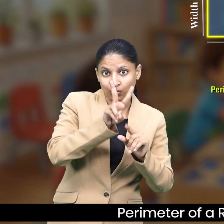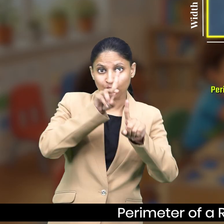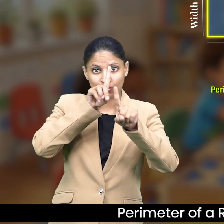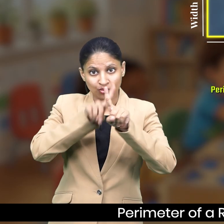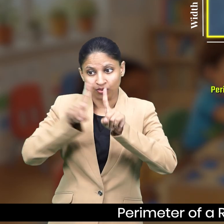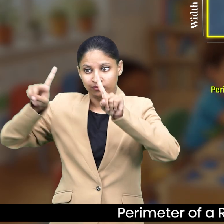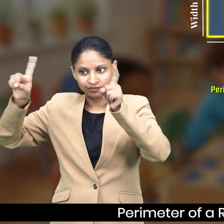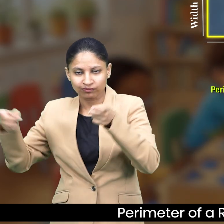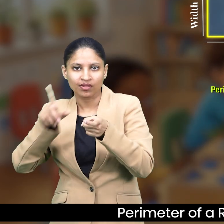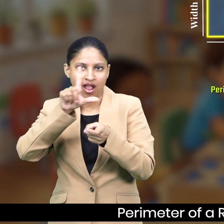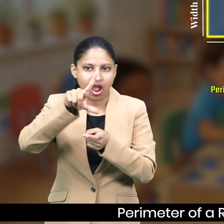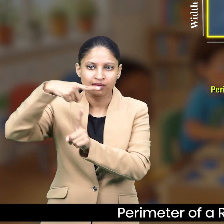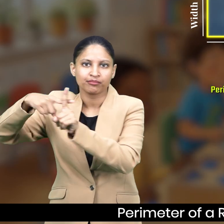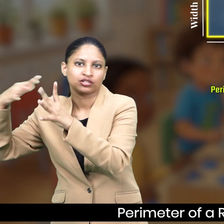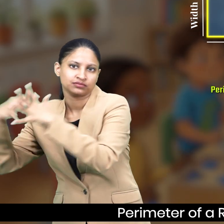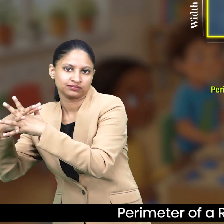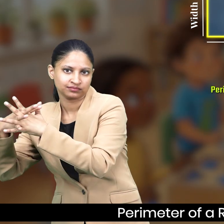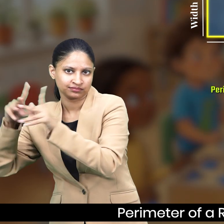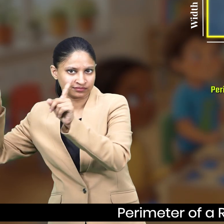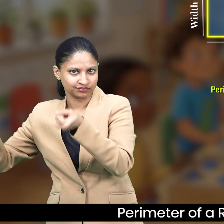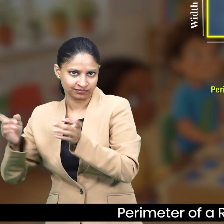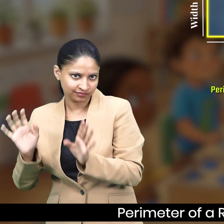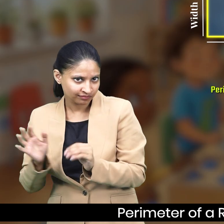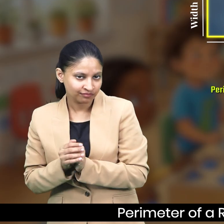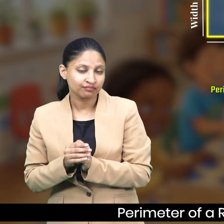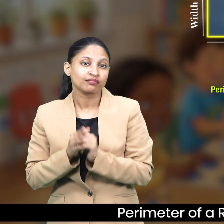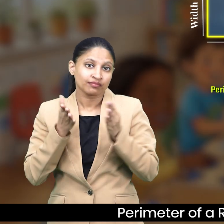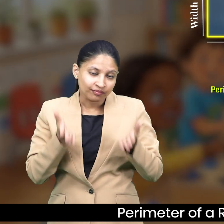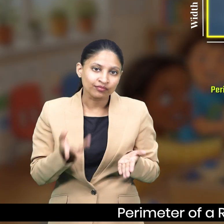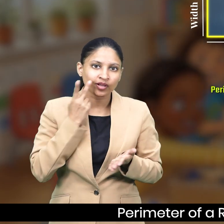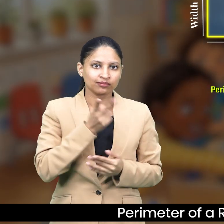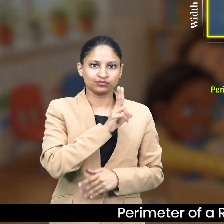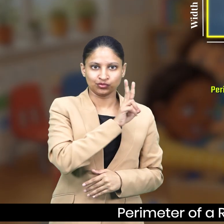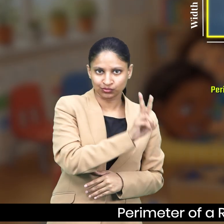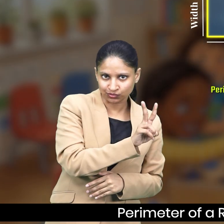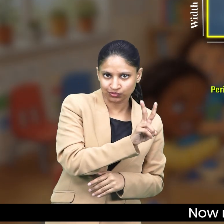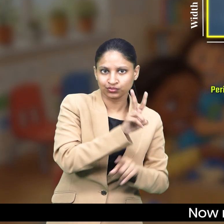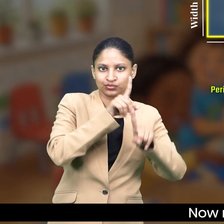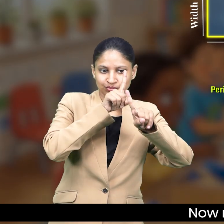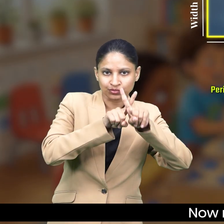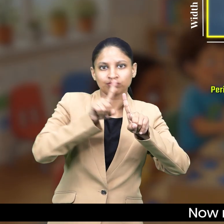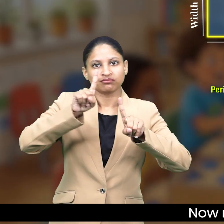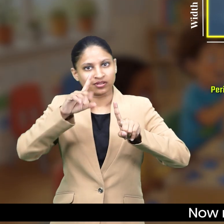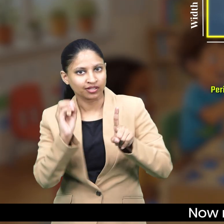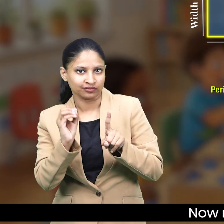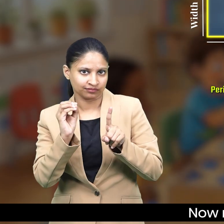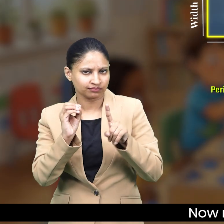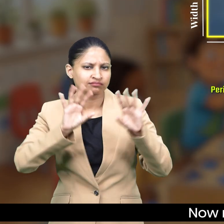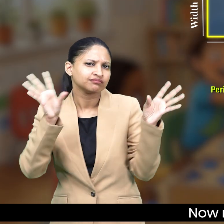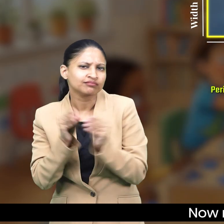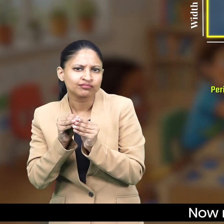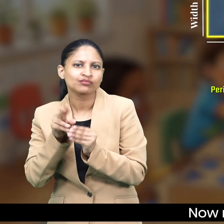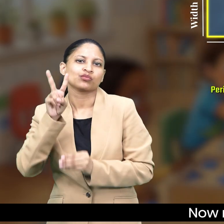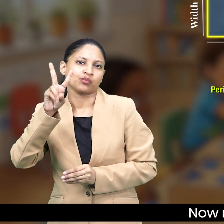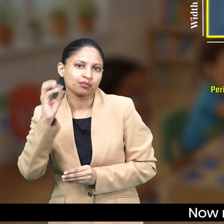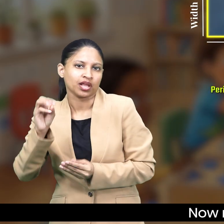Perimeter of a rectangle is equal to 2 into length plus width. Now multiply 2